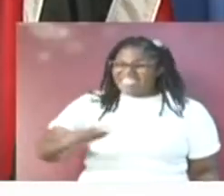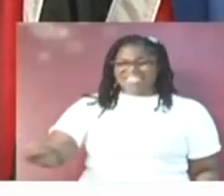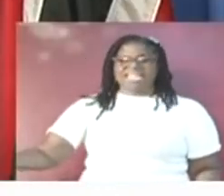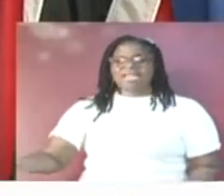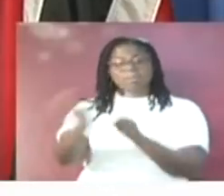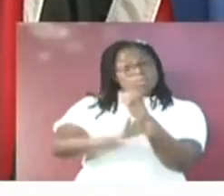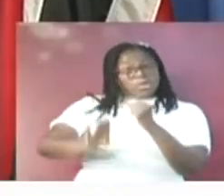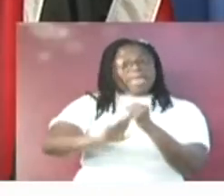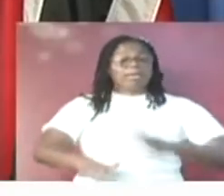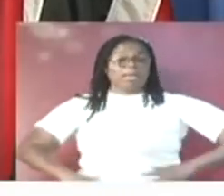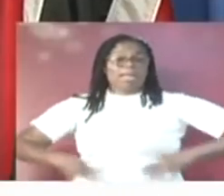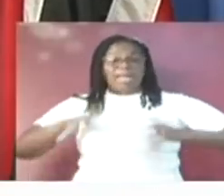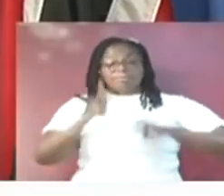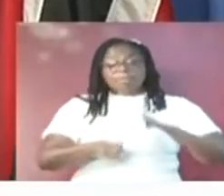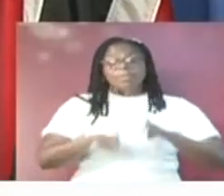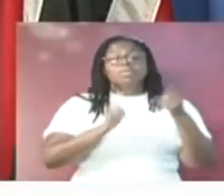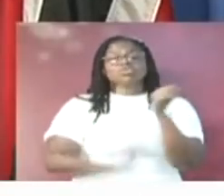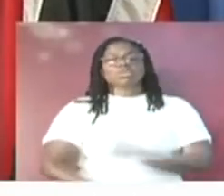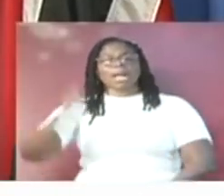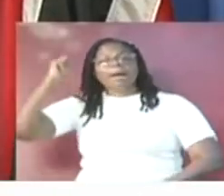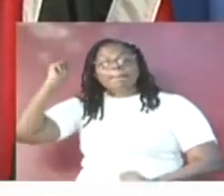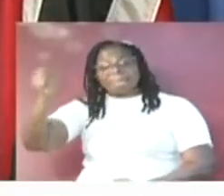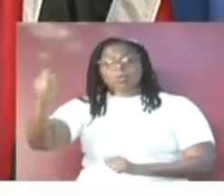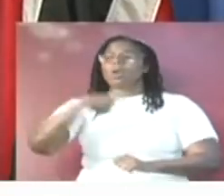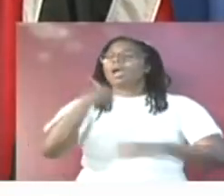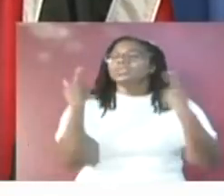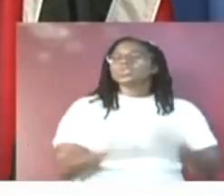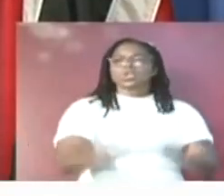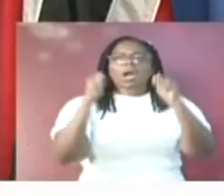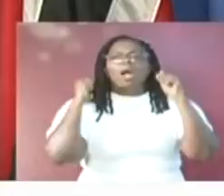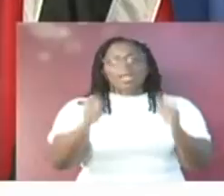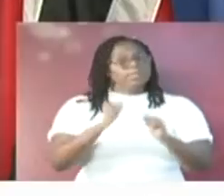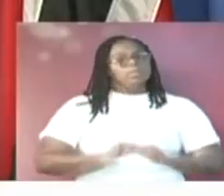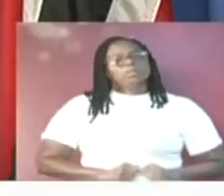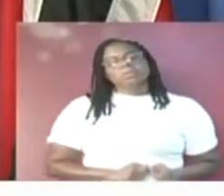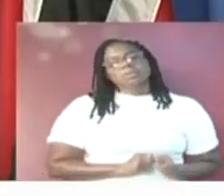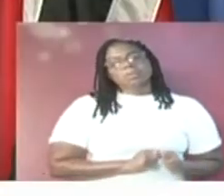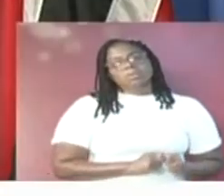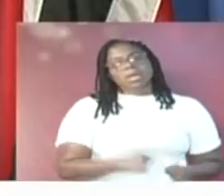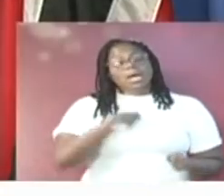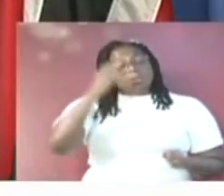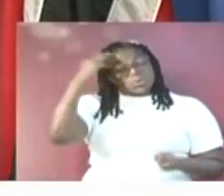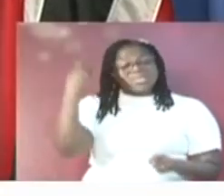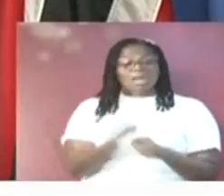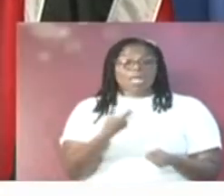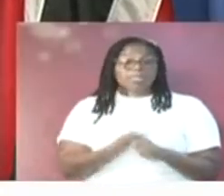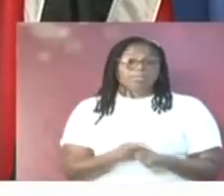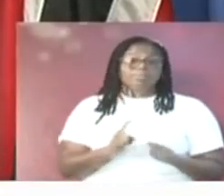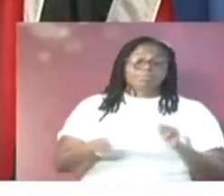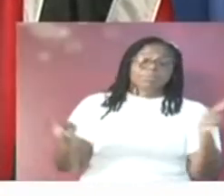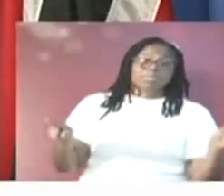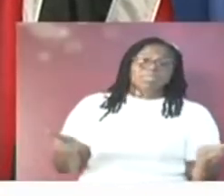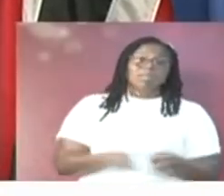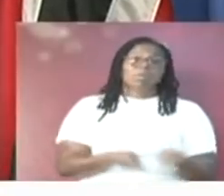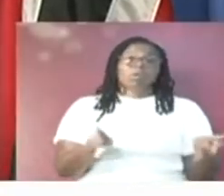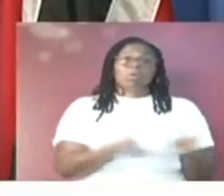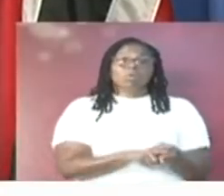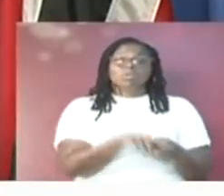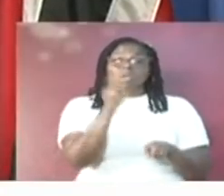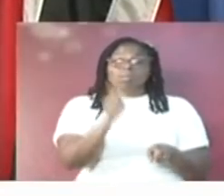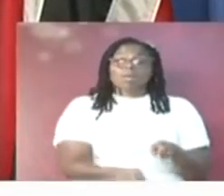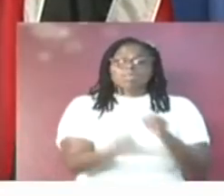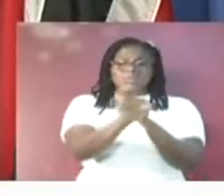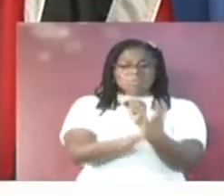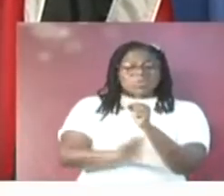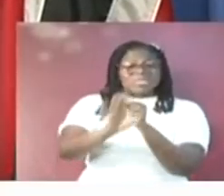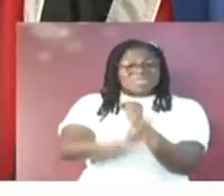Tobago. And as I'm doing that, as if that's not hard enough, I'm also required to protect some aspects of the